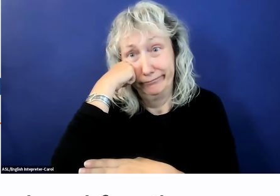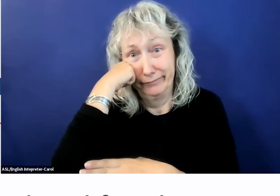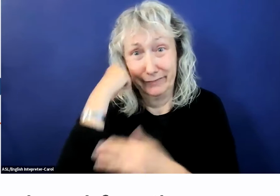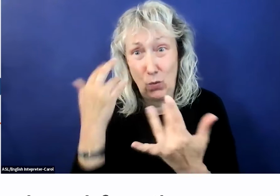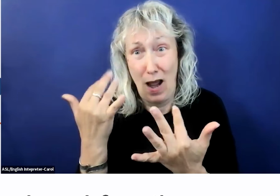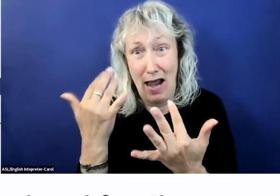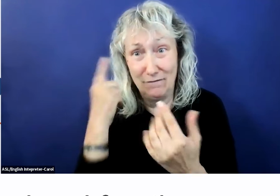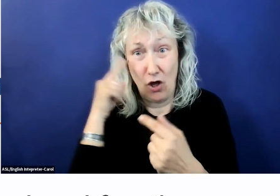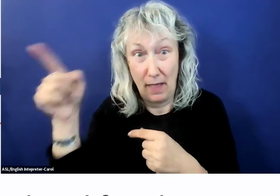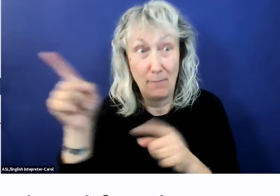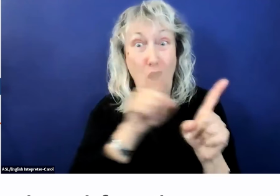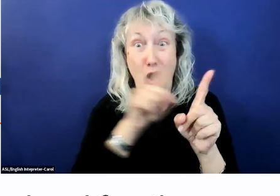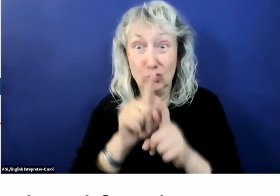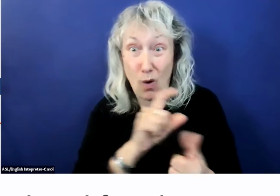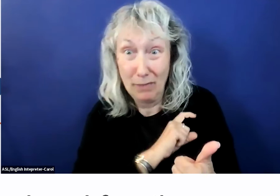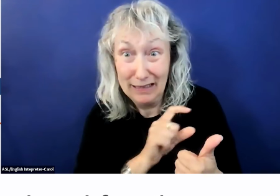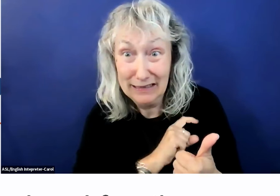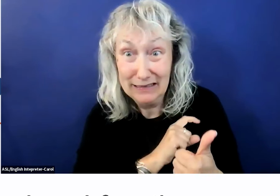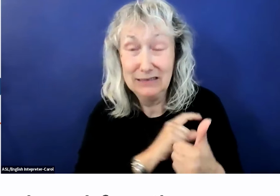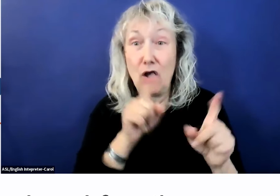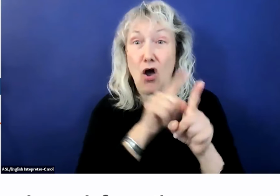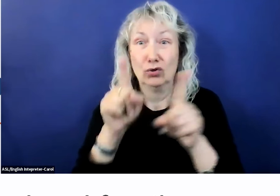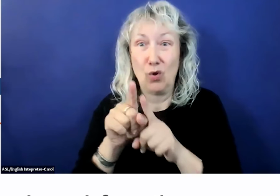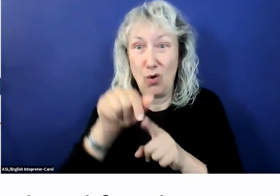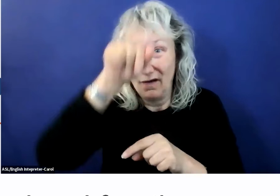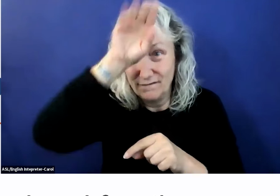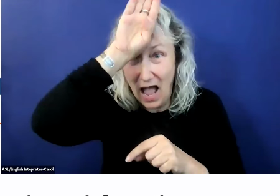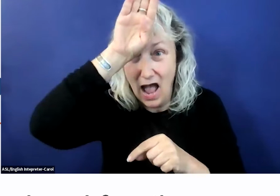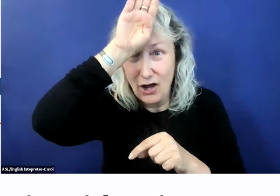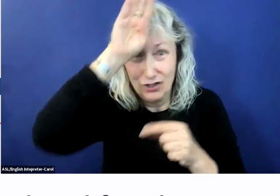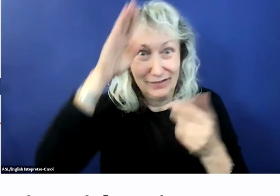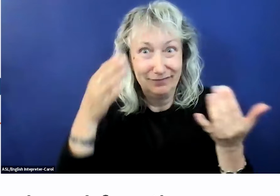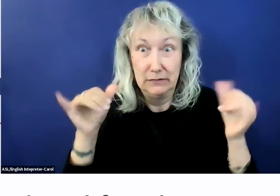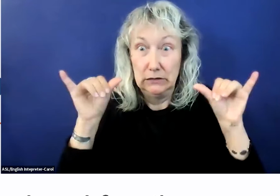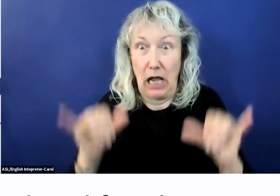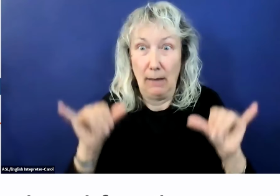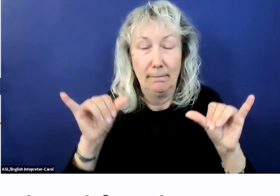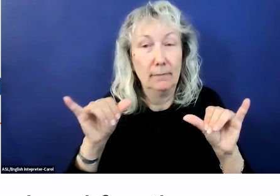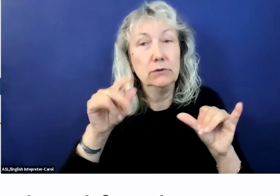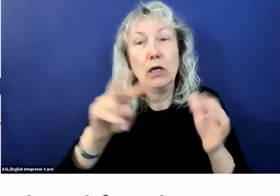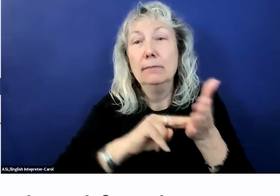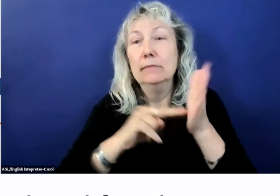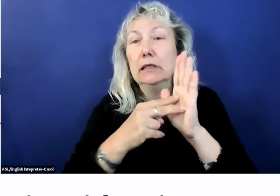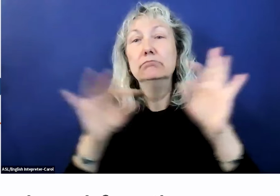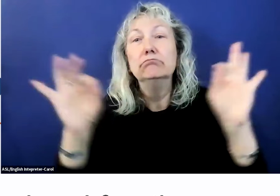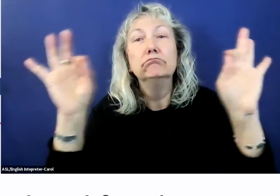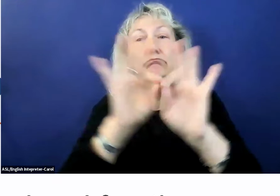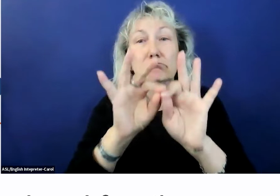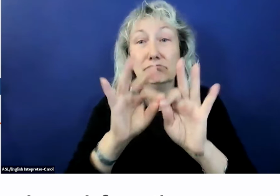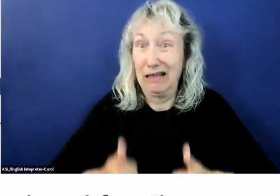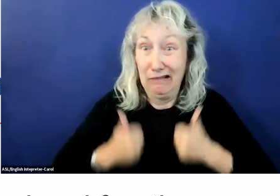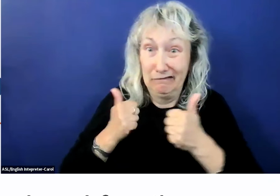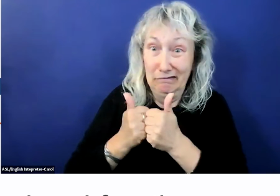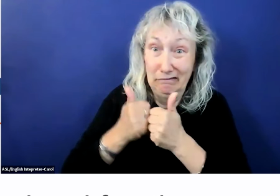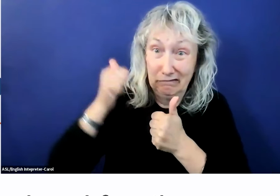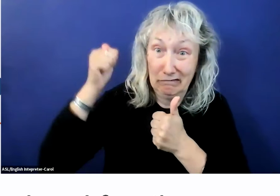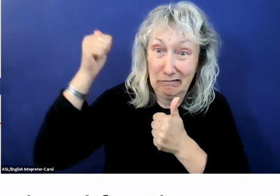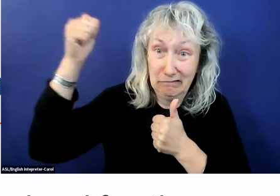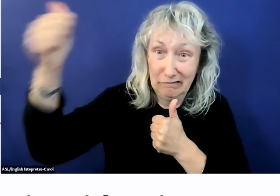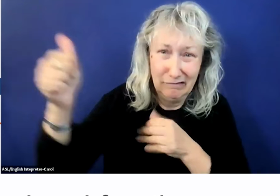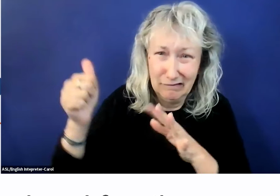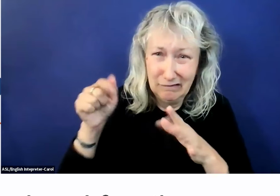police services as well. It's almost inherent to be self-sufficient living in a very rural setting like this, and